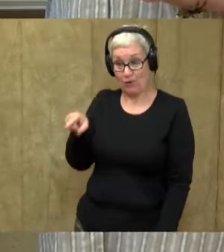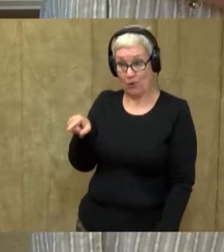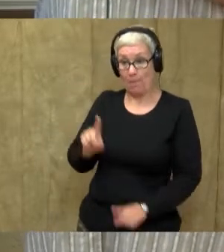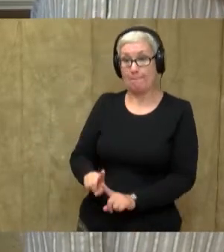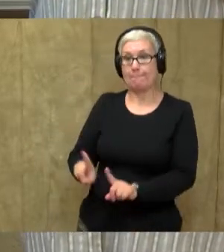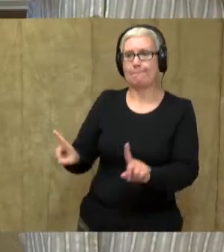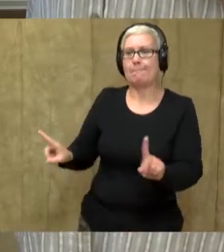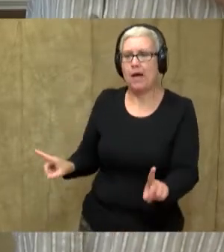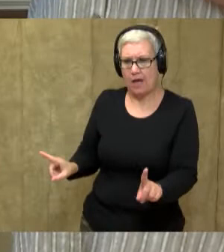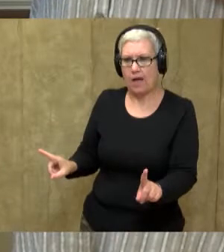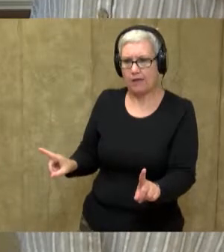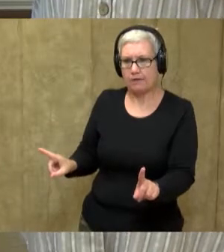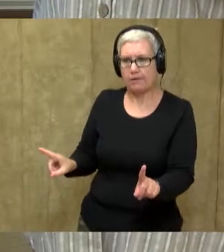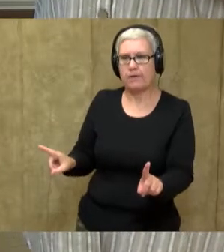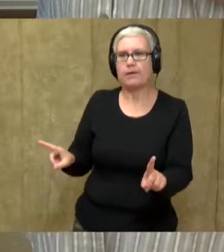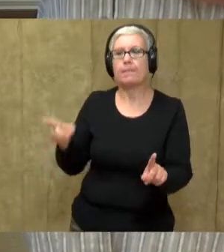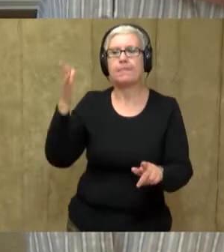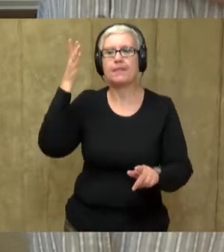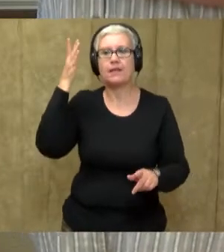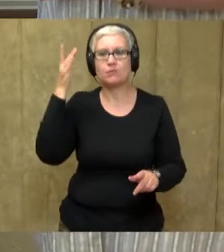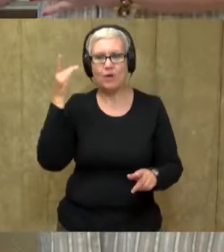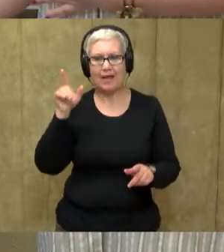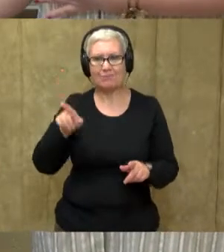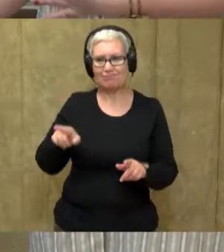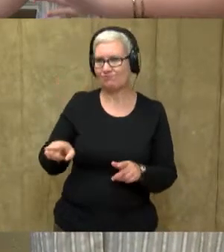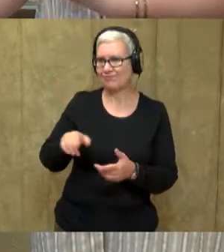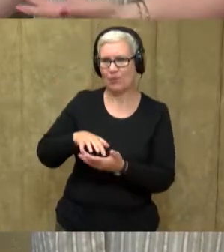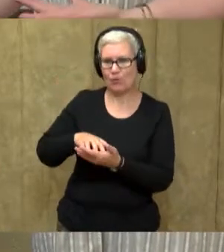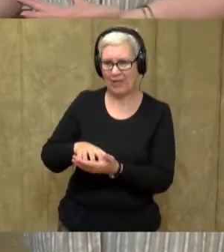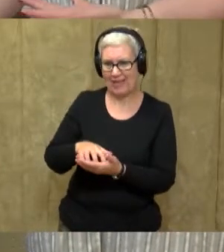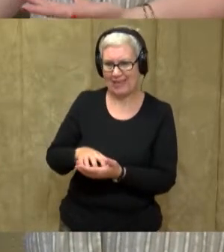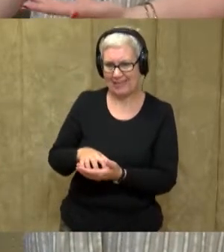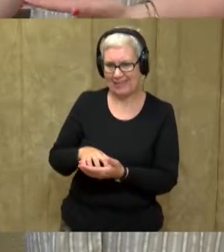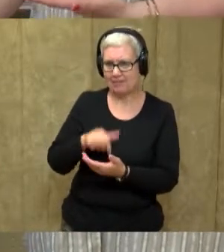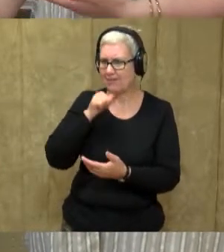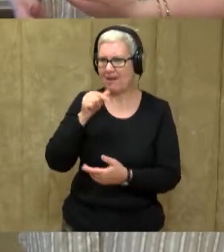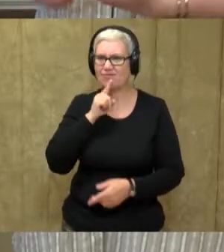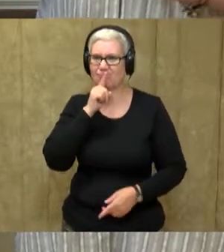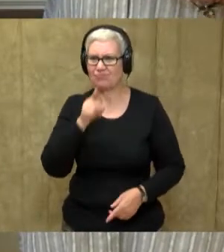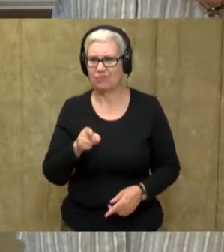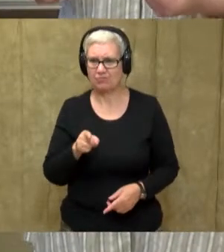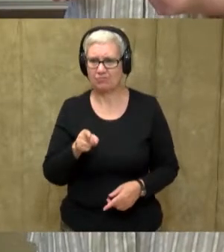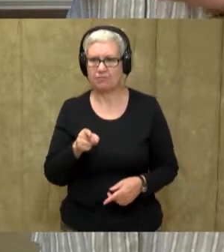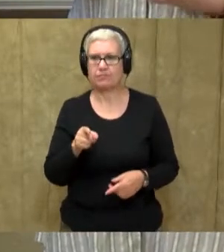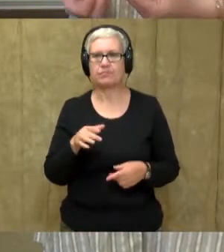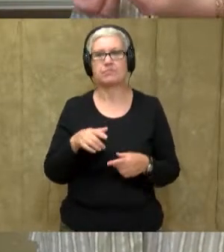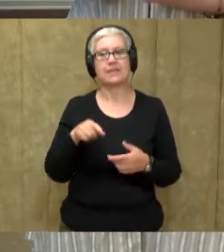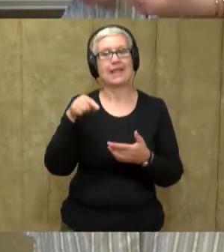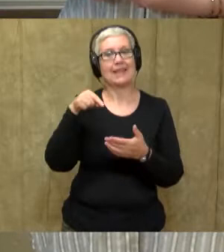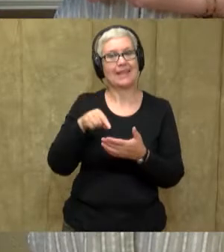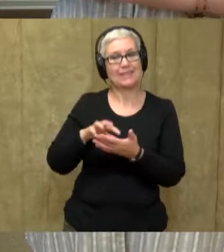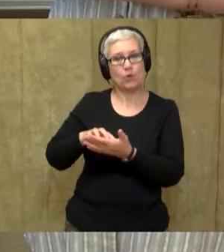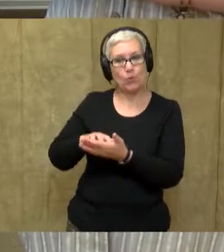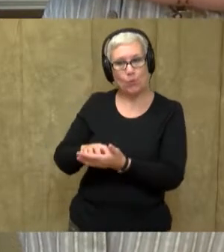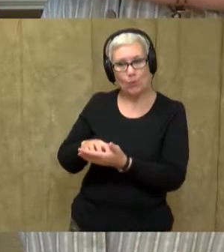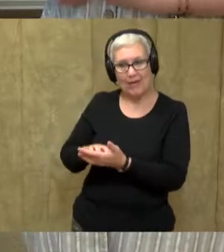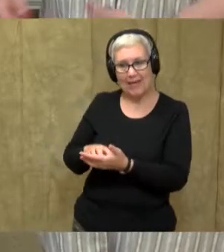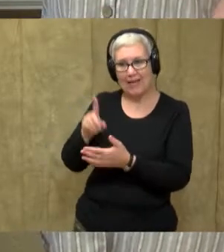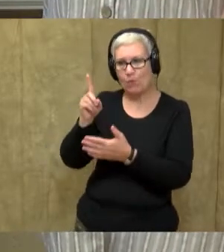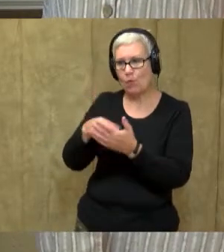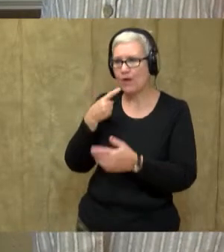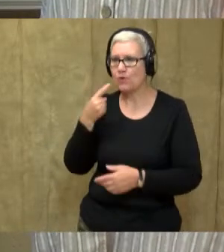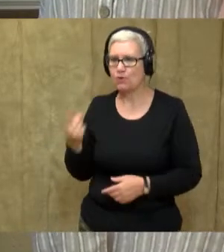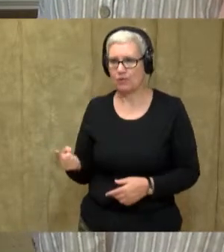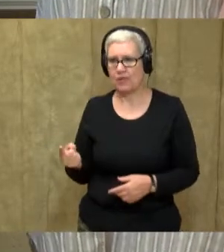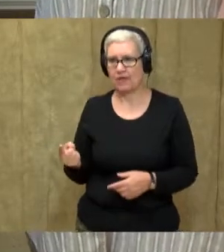but here's why that's not necessarily true. Or maybe this is the weakness in what you're saying.